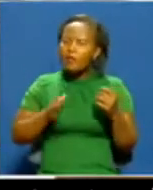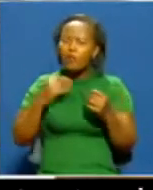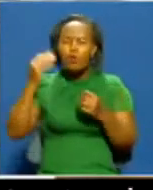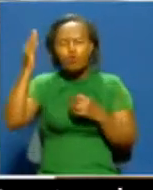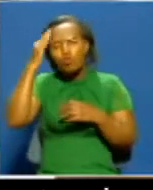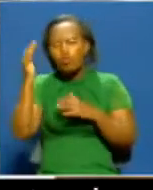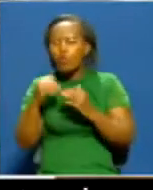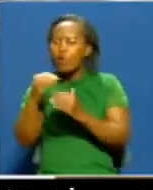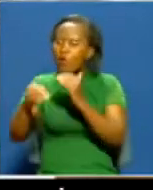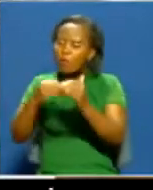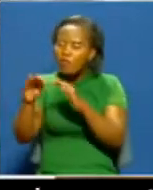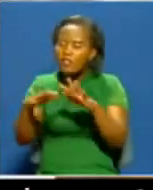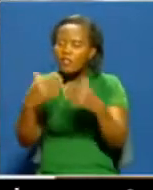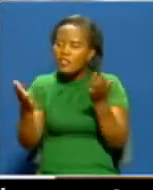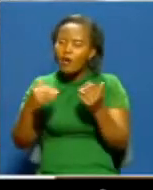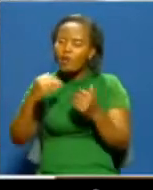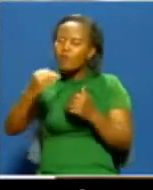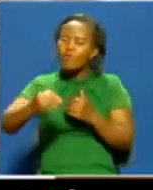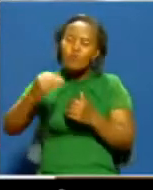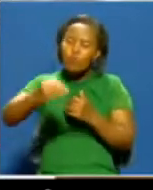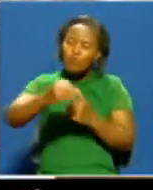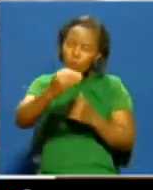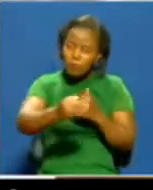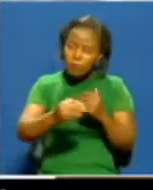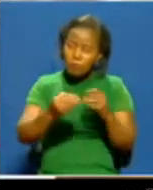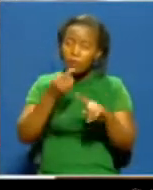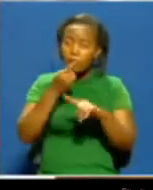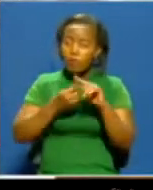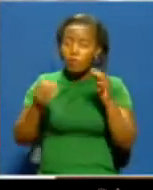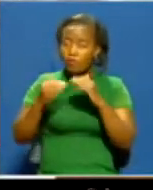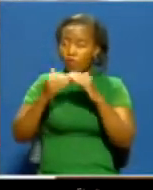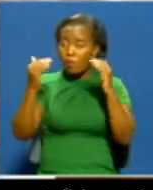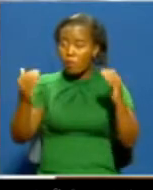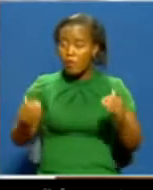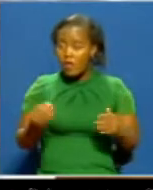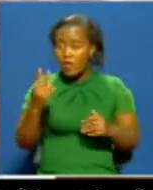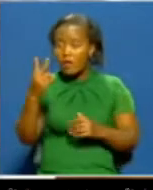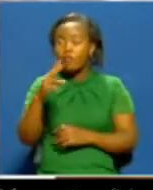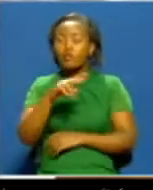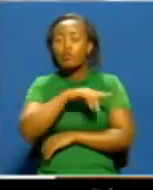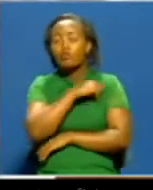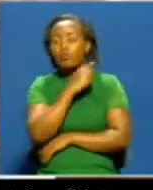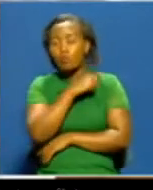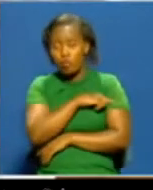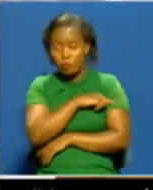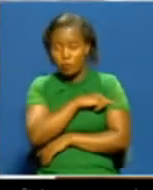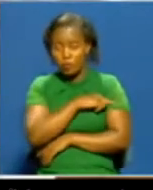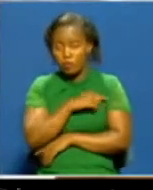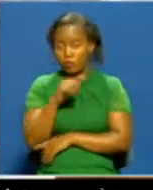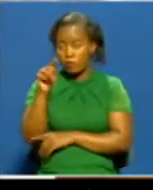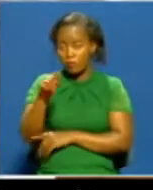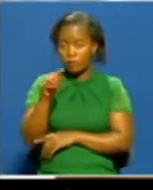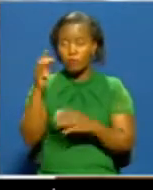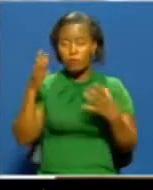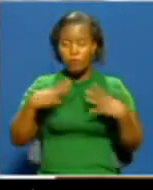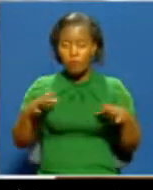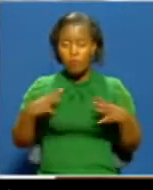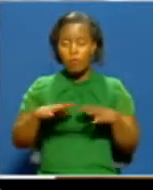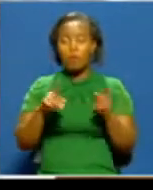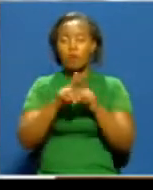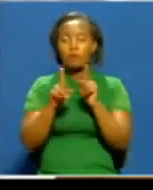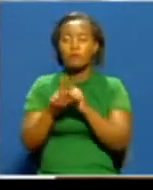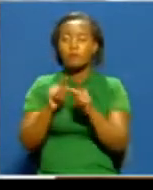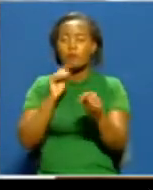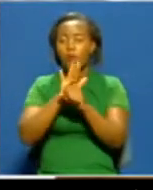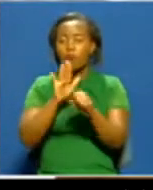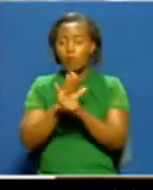place. And from the level two hospitals, that should be the base that people spring from in order to